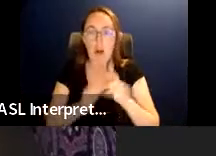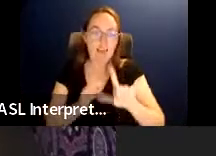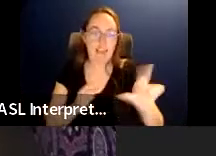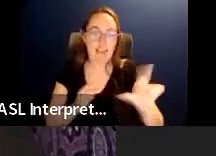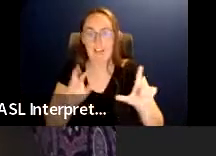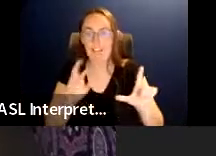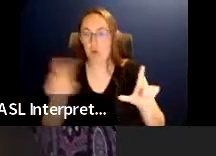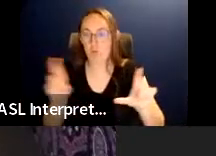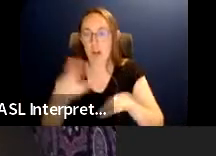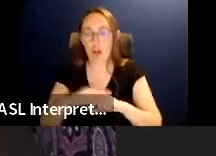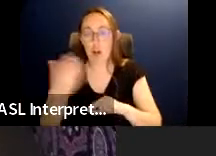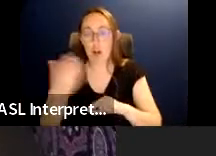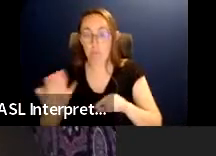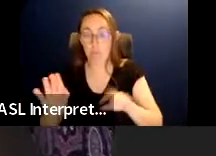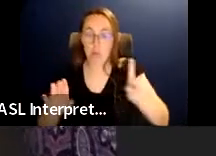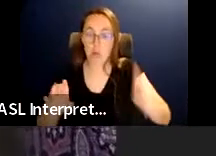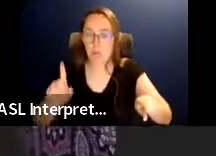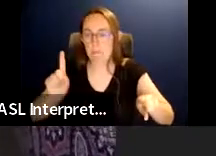the right of the board.